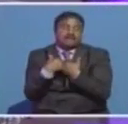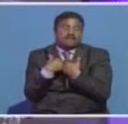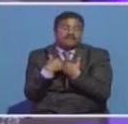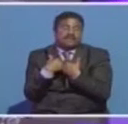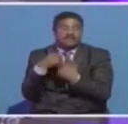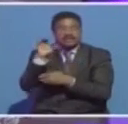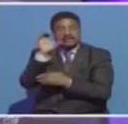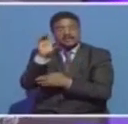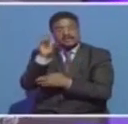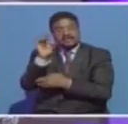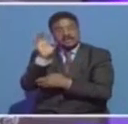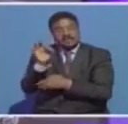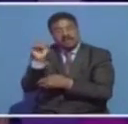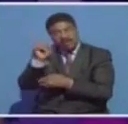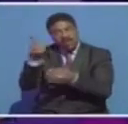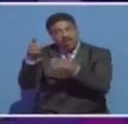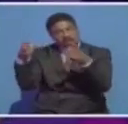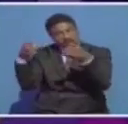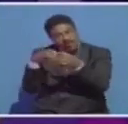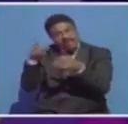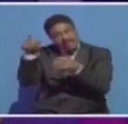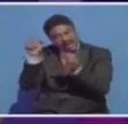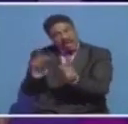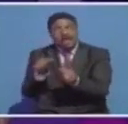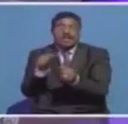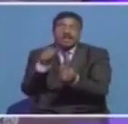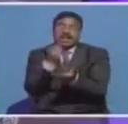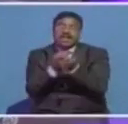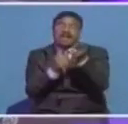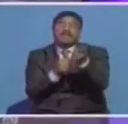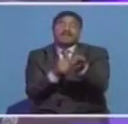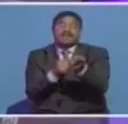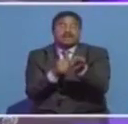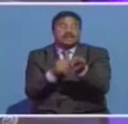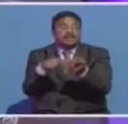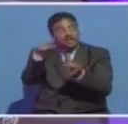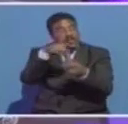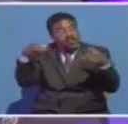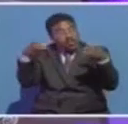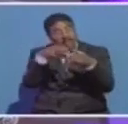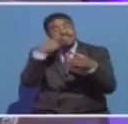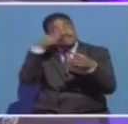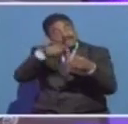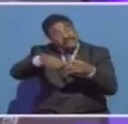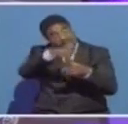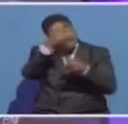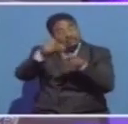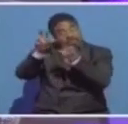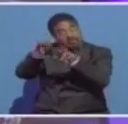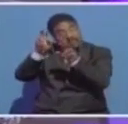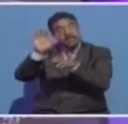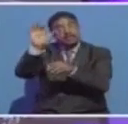the community is expected to do about 25%. Again, the community needs to be supervised properly so